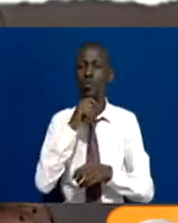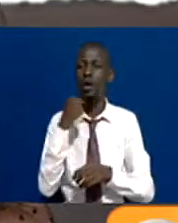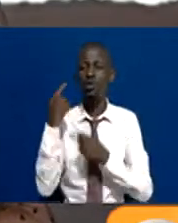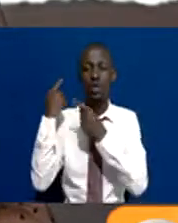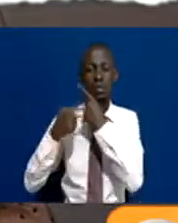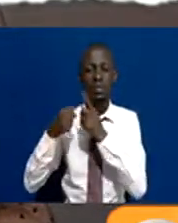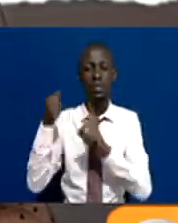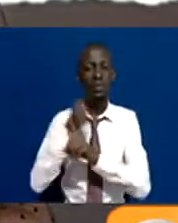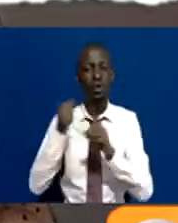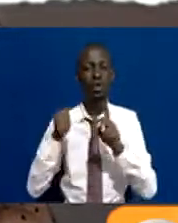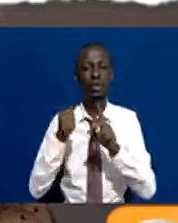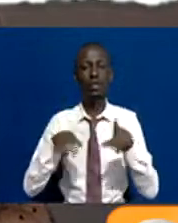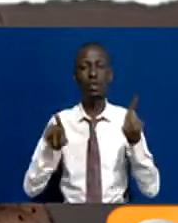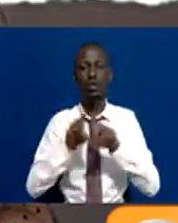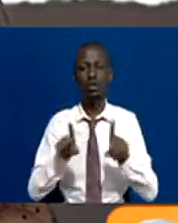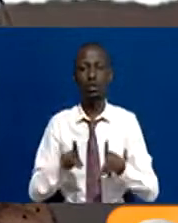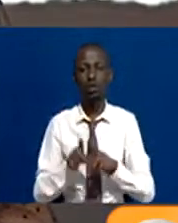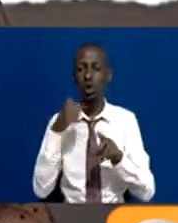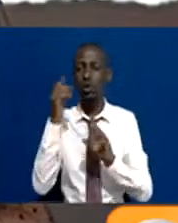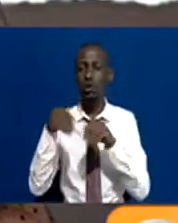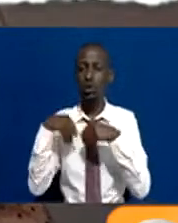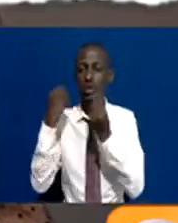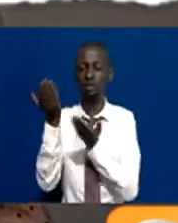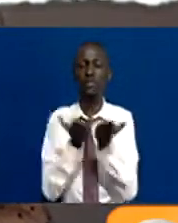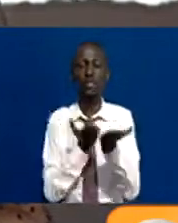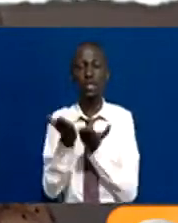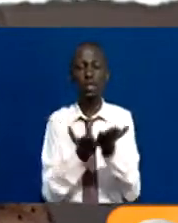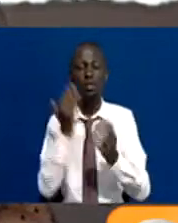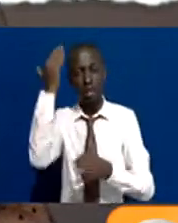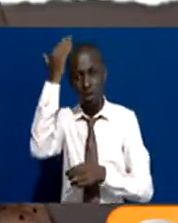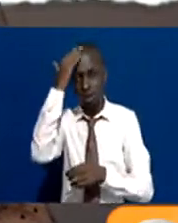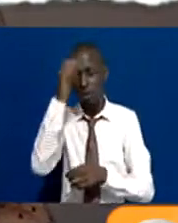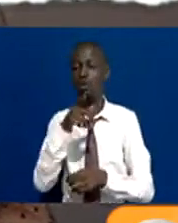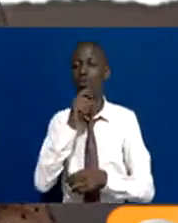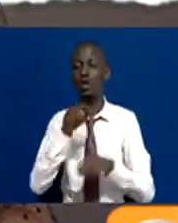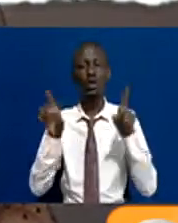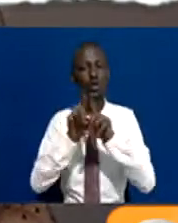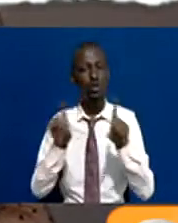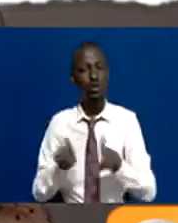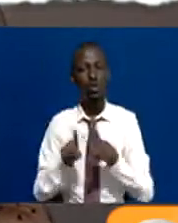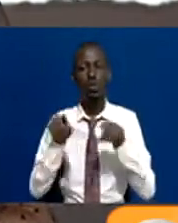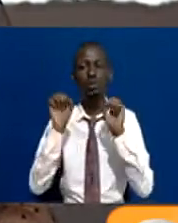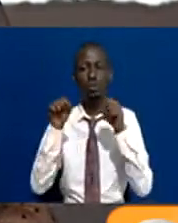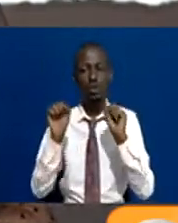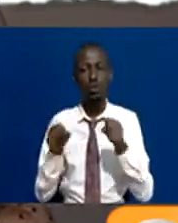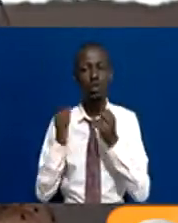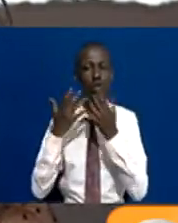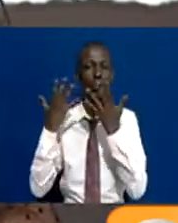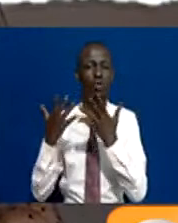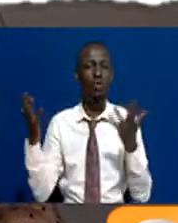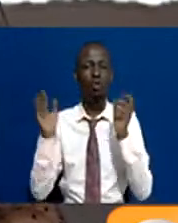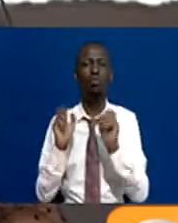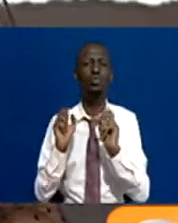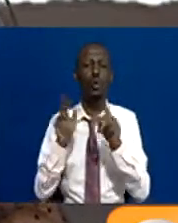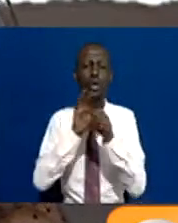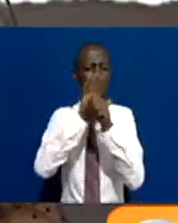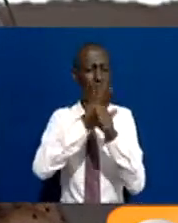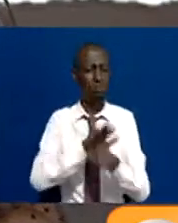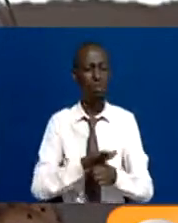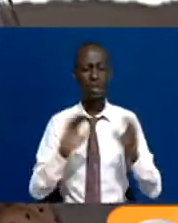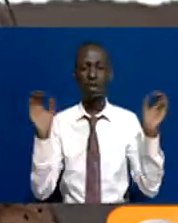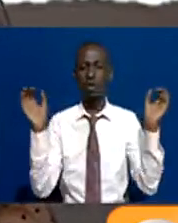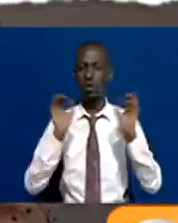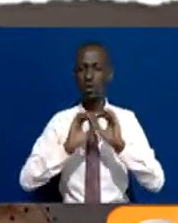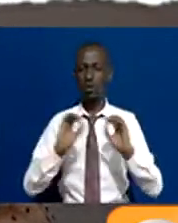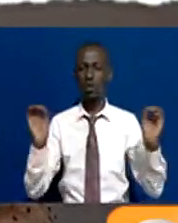well, all the service providers are aware that even men can come for help, mm-hmm. and it's okay. We're not supposed to stigmatize them any further. So